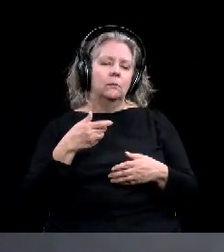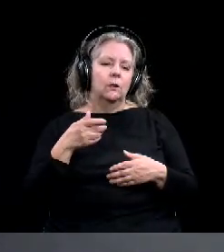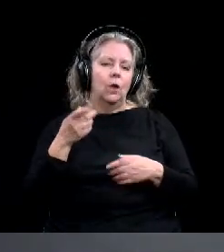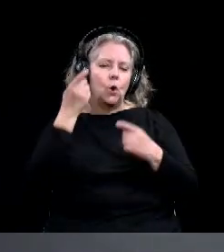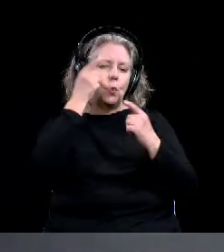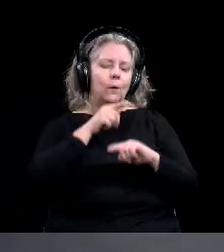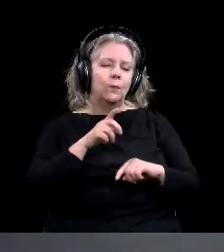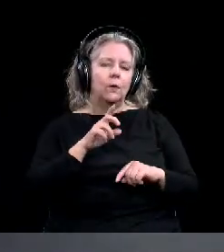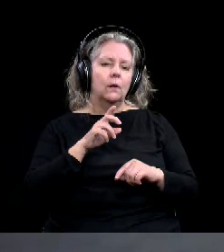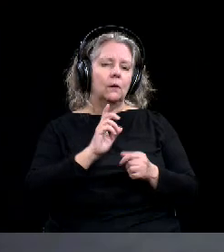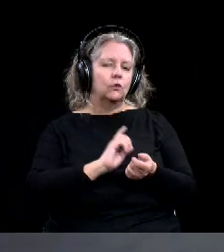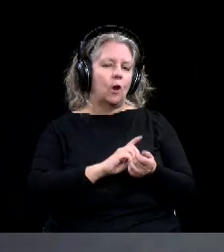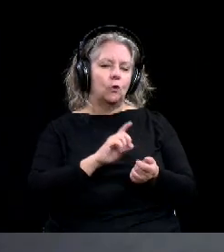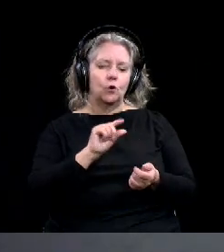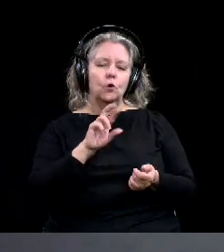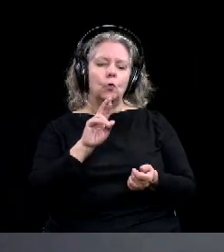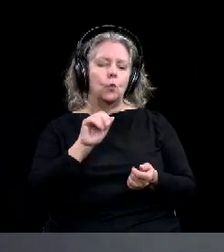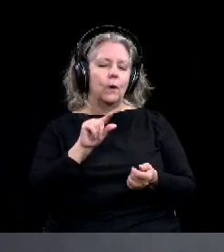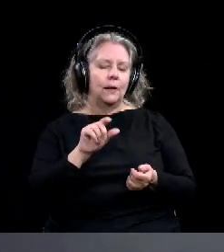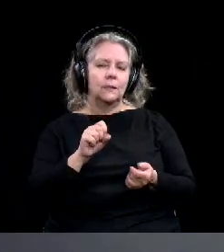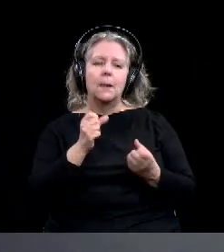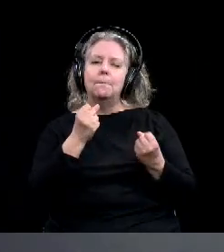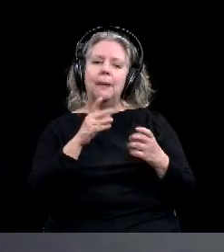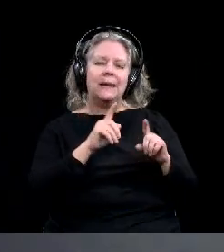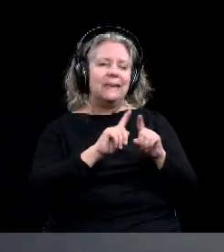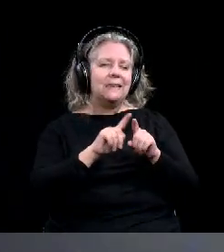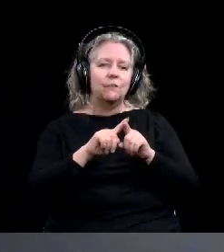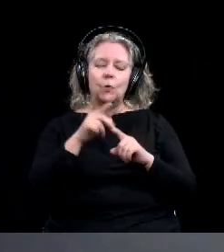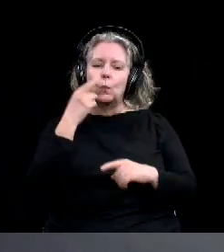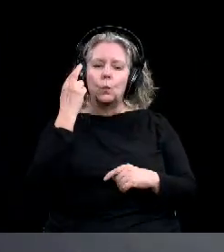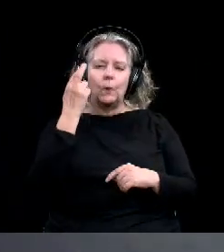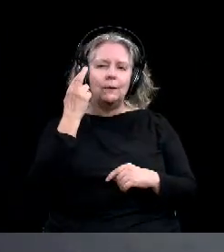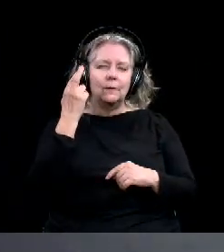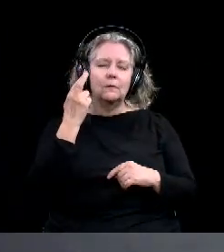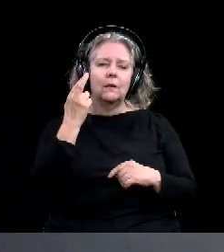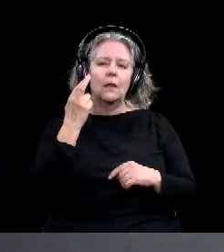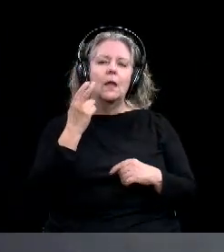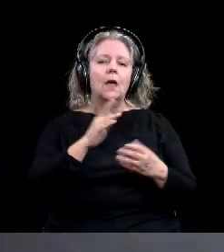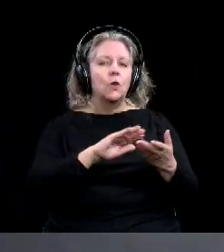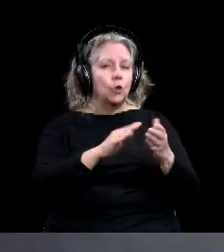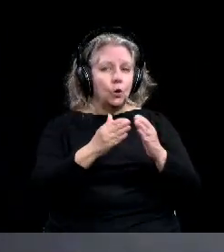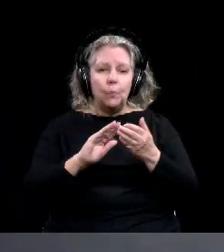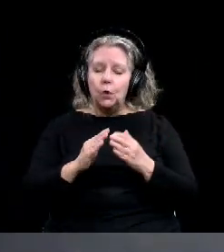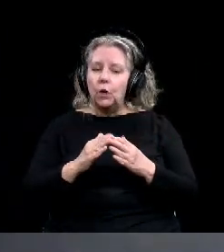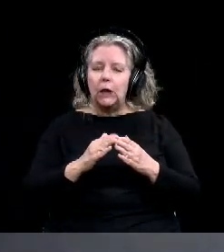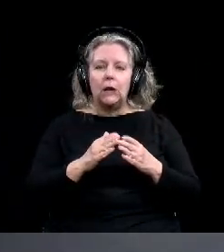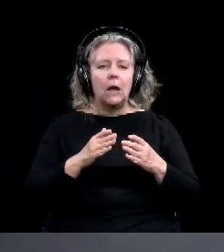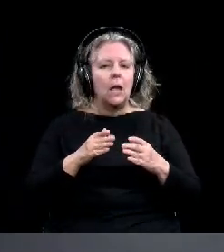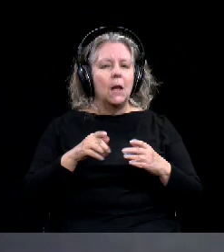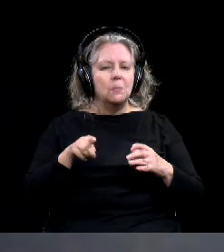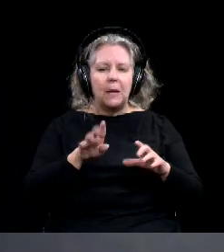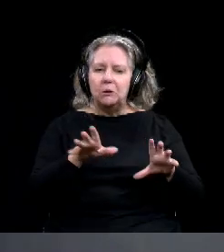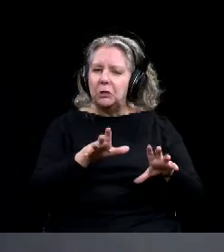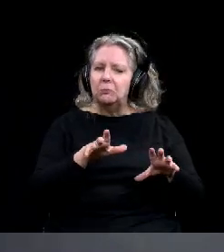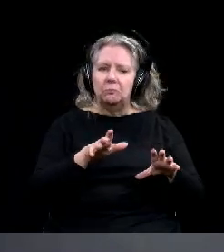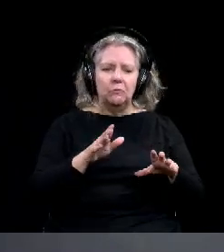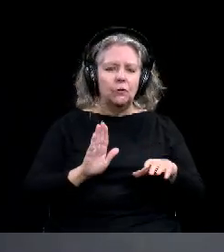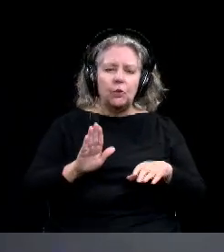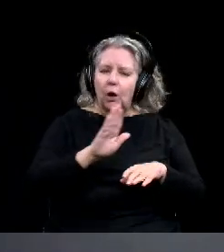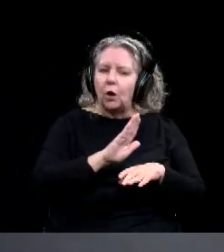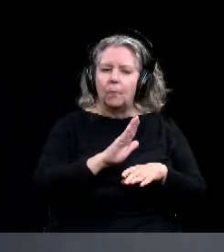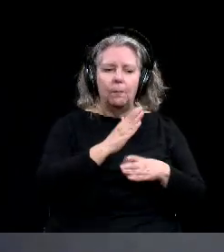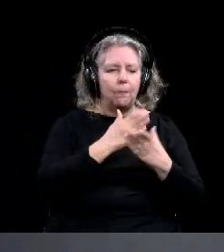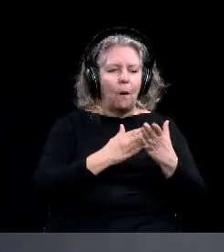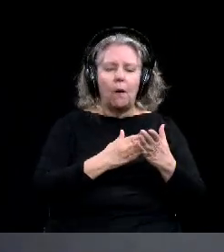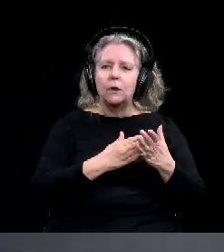Obviously, community played its role in social distancing. The holiday seasons has gone away. The schools are opening and